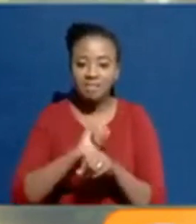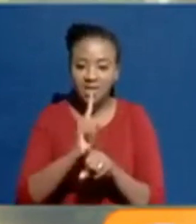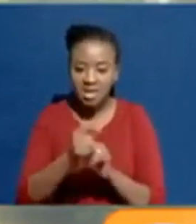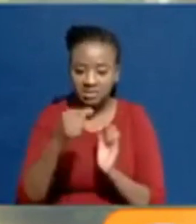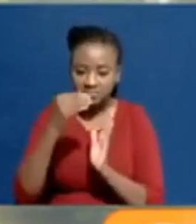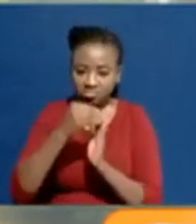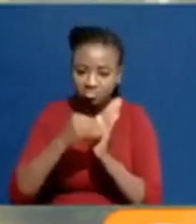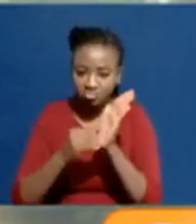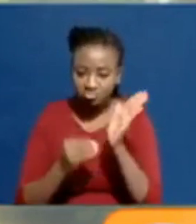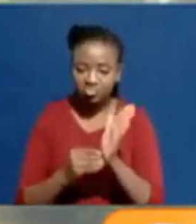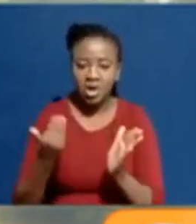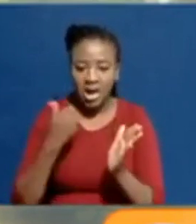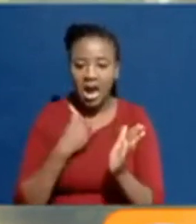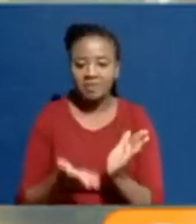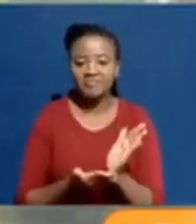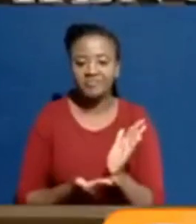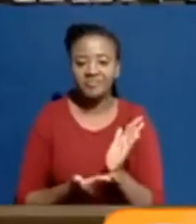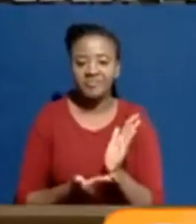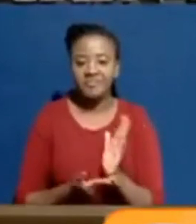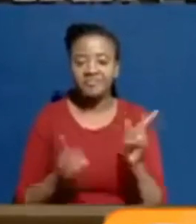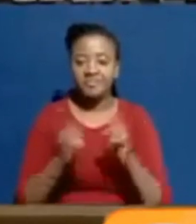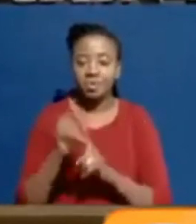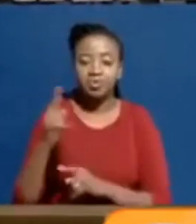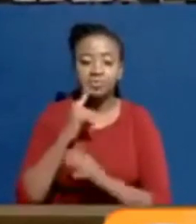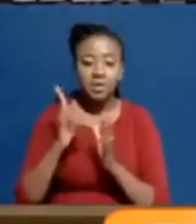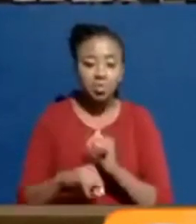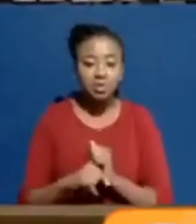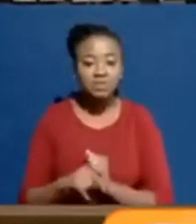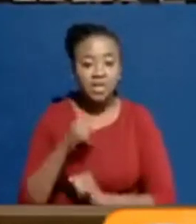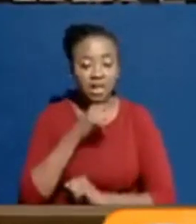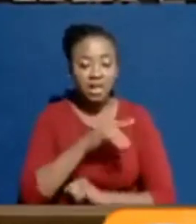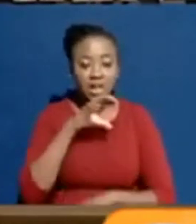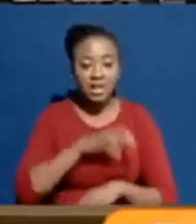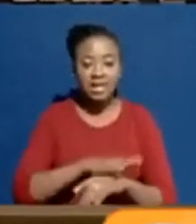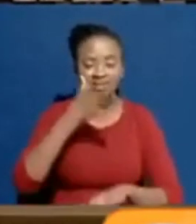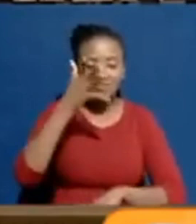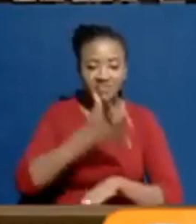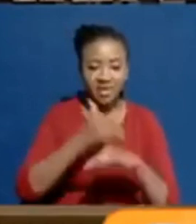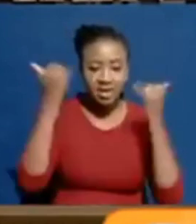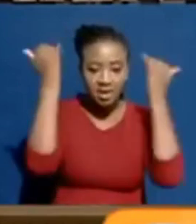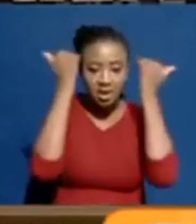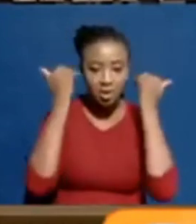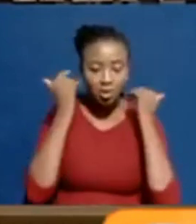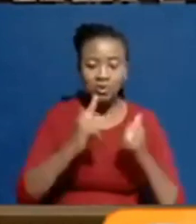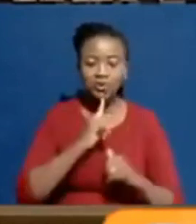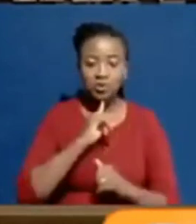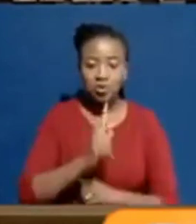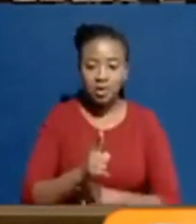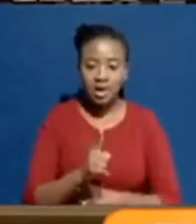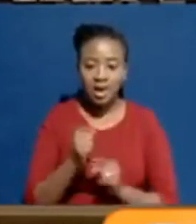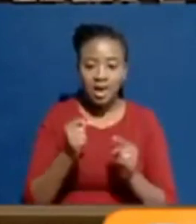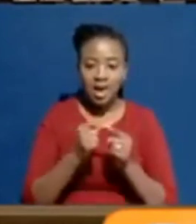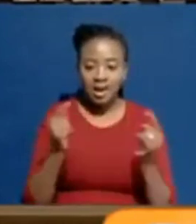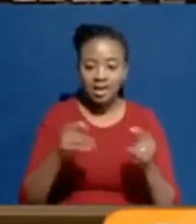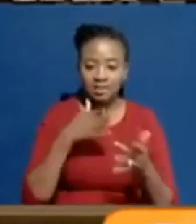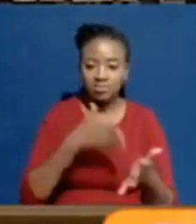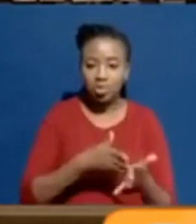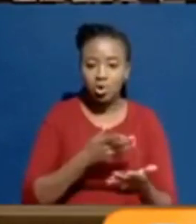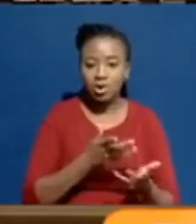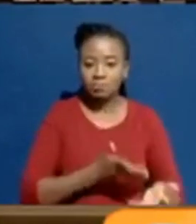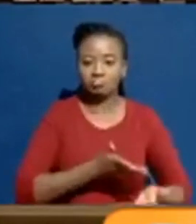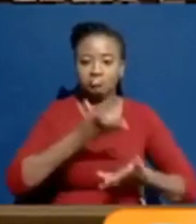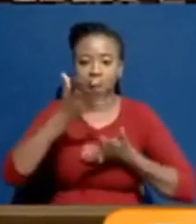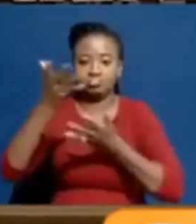also claims that Amadi and associate obtained a fake court order against the export of gold to justify holding